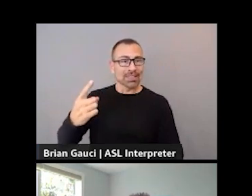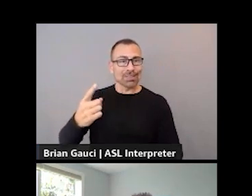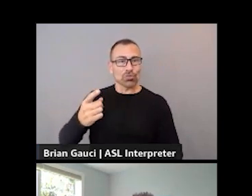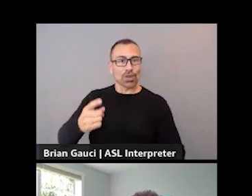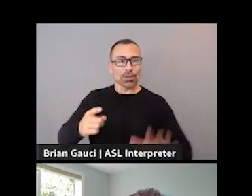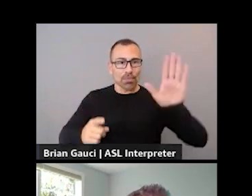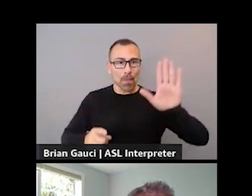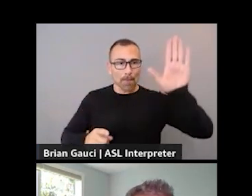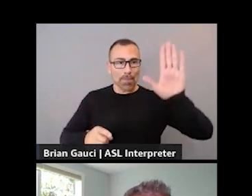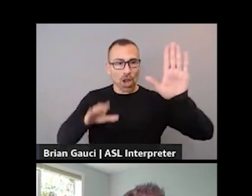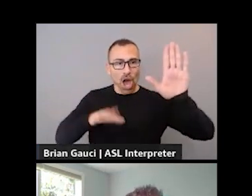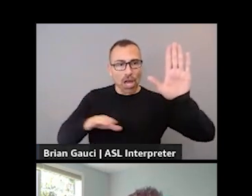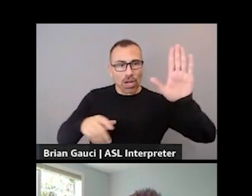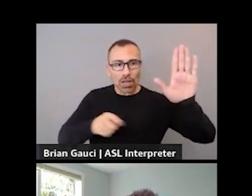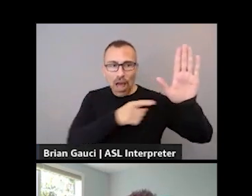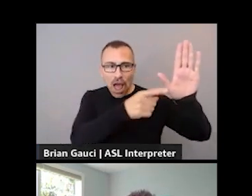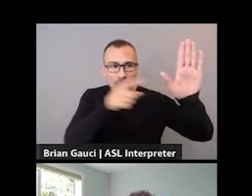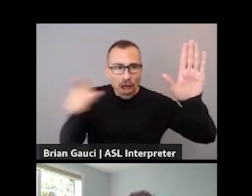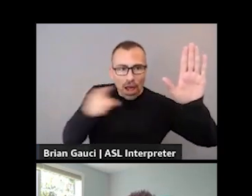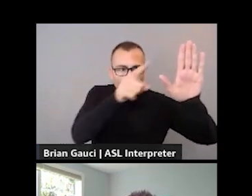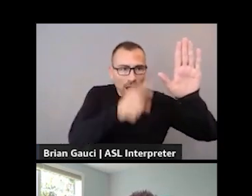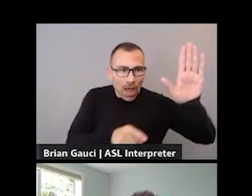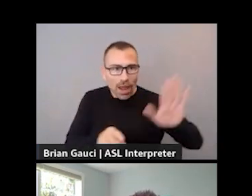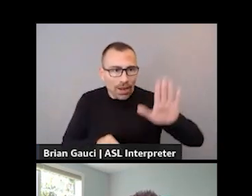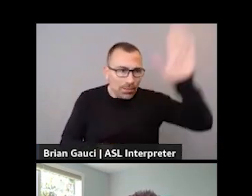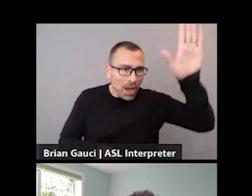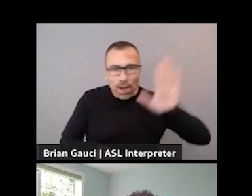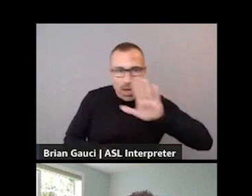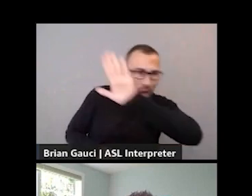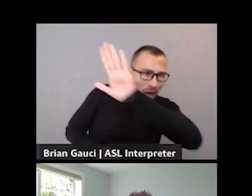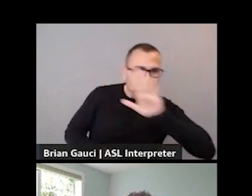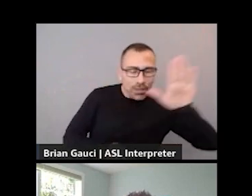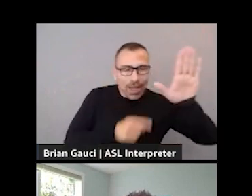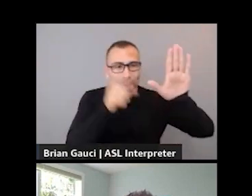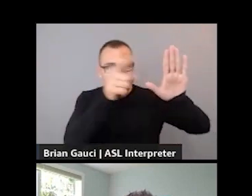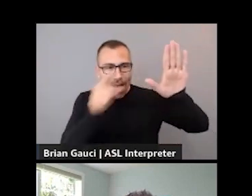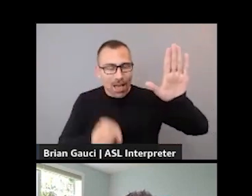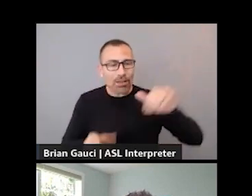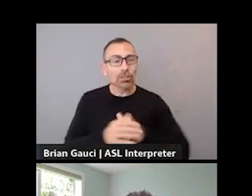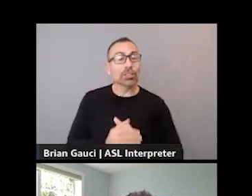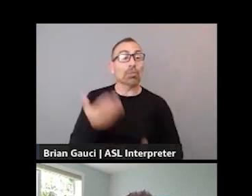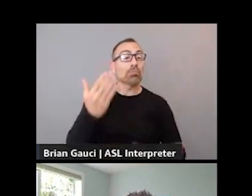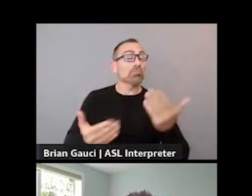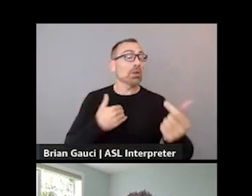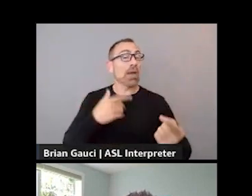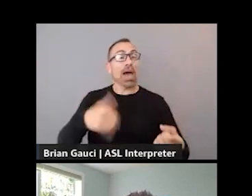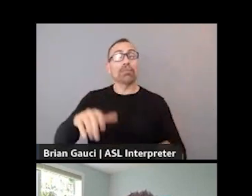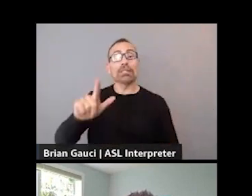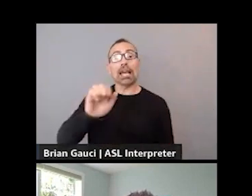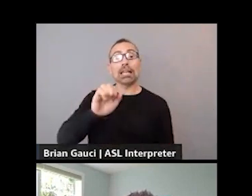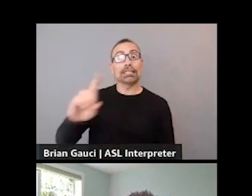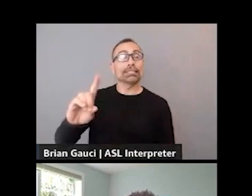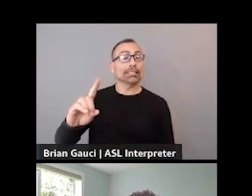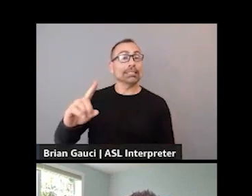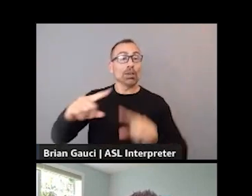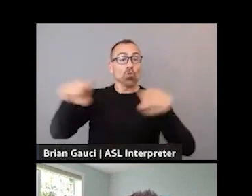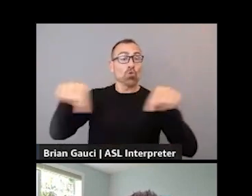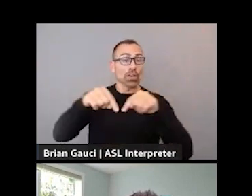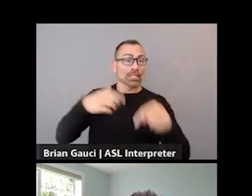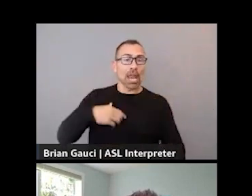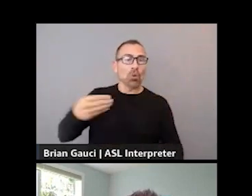wanted to auction off, whatever I have on my desk, like these LED rings, and I wanted to, sell